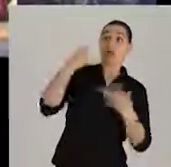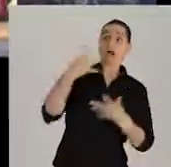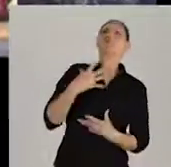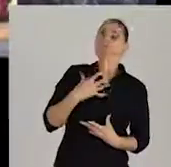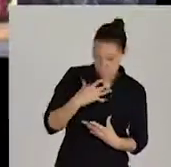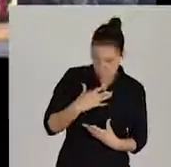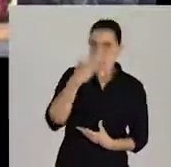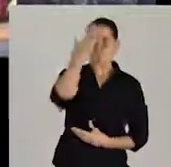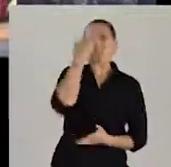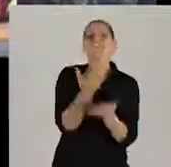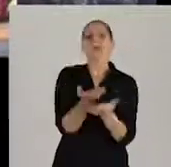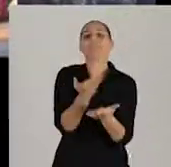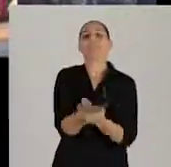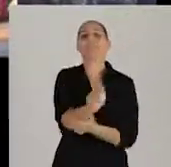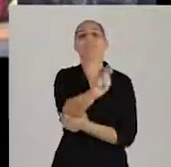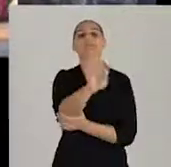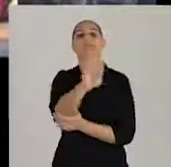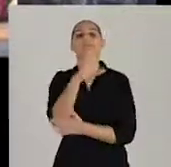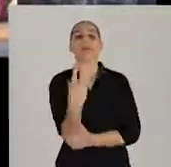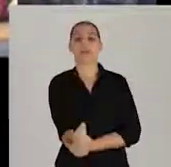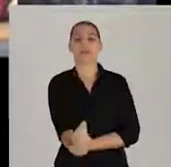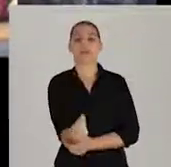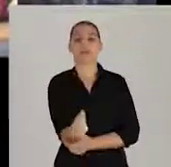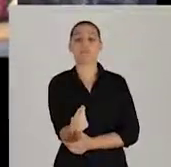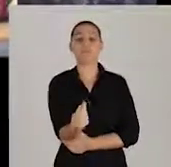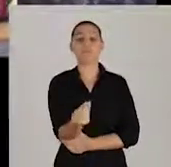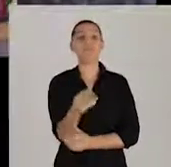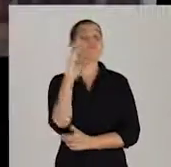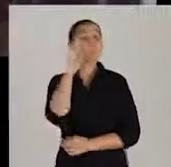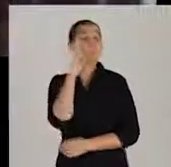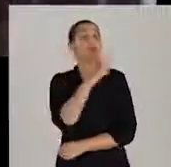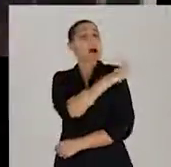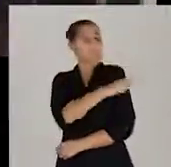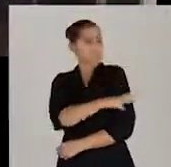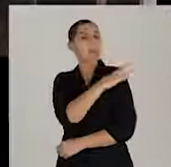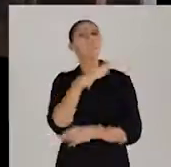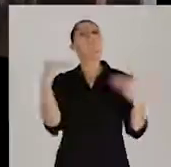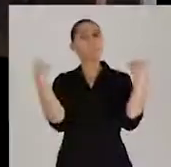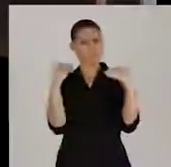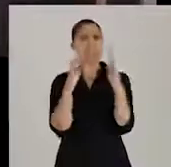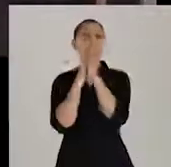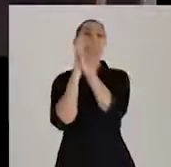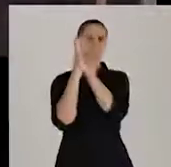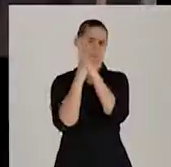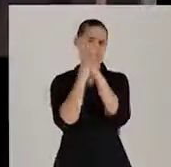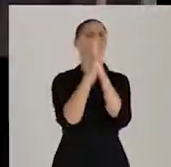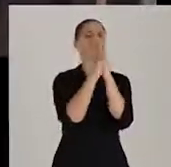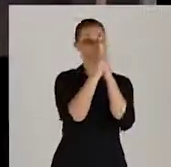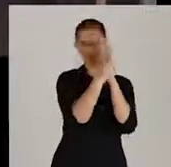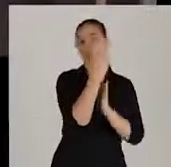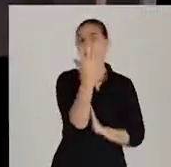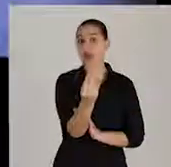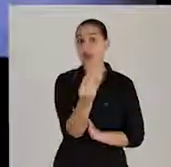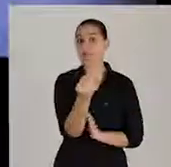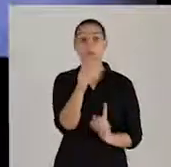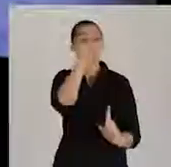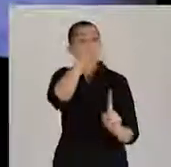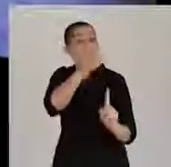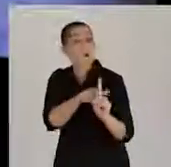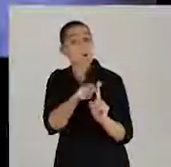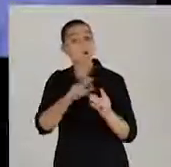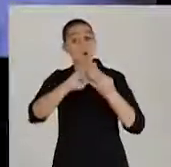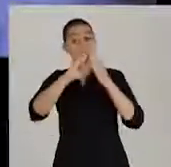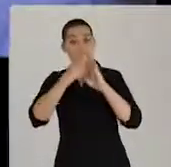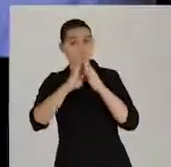busy clinic, early identification of coughing patients may be done by the admissions clerk, a community health worker,